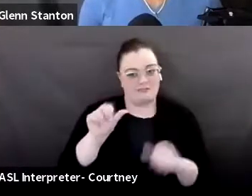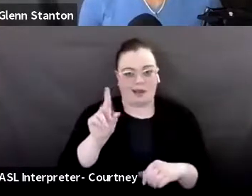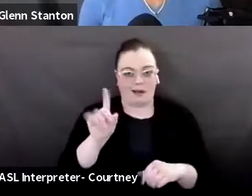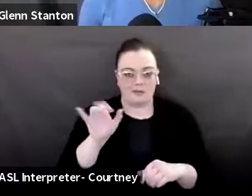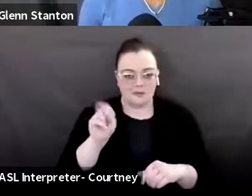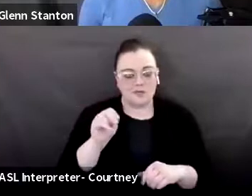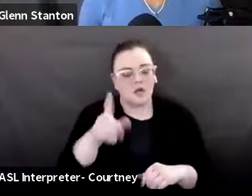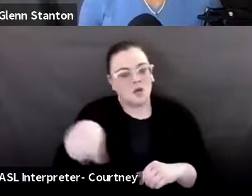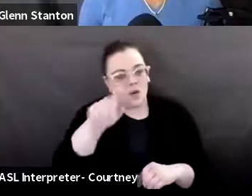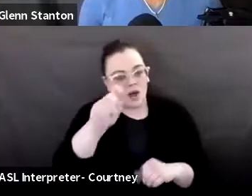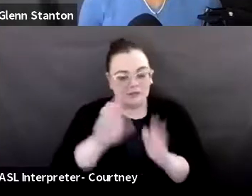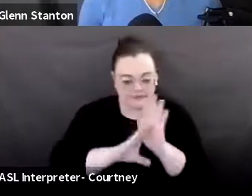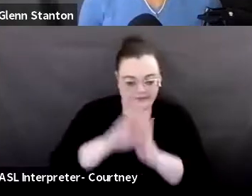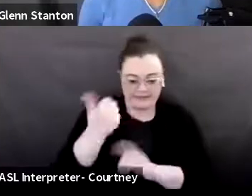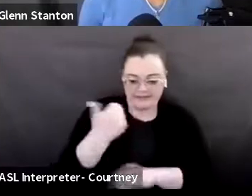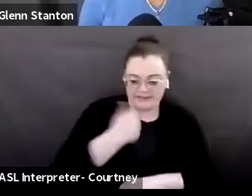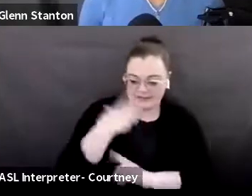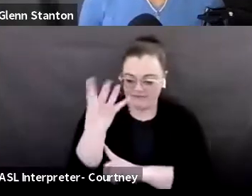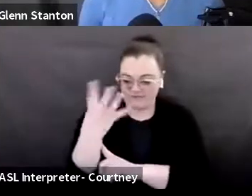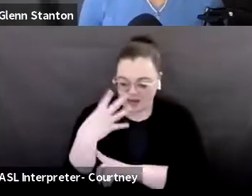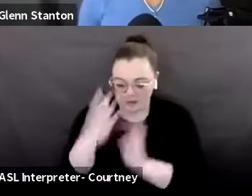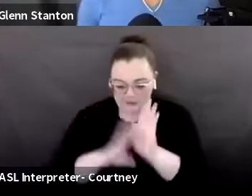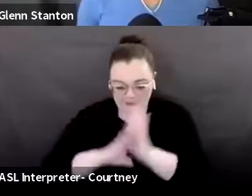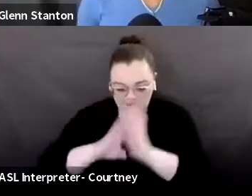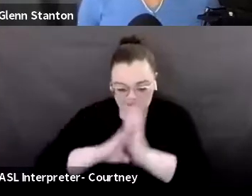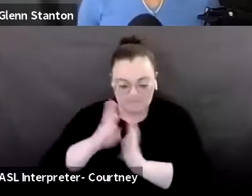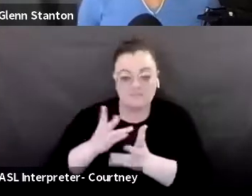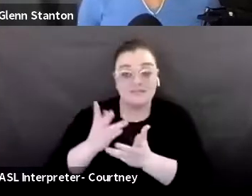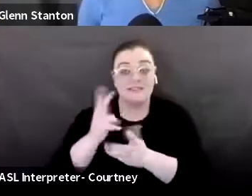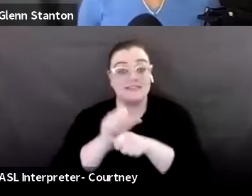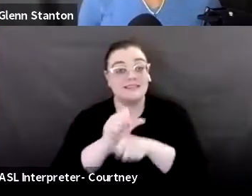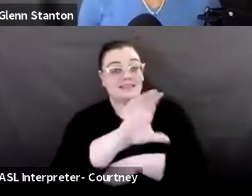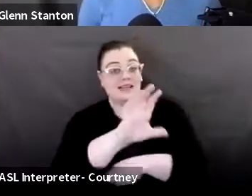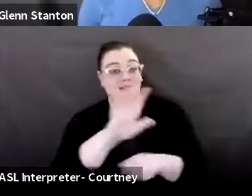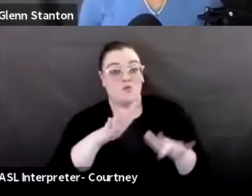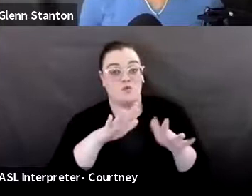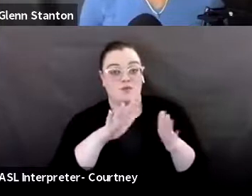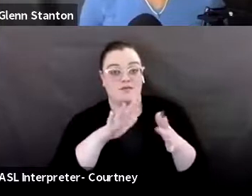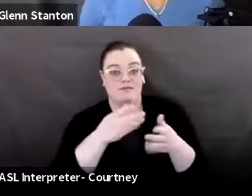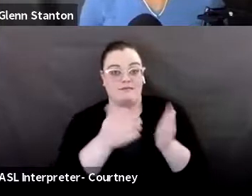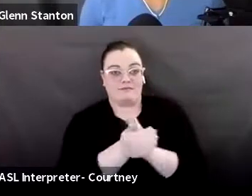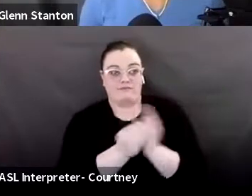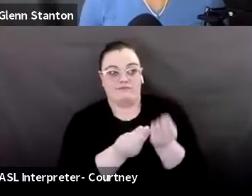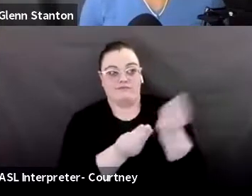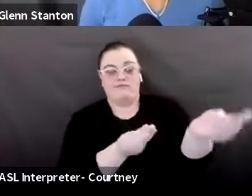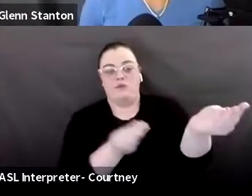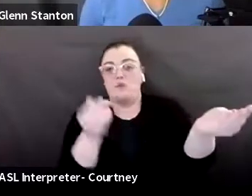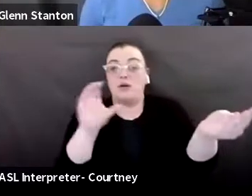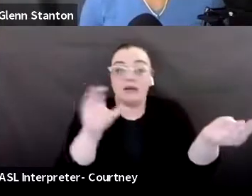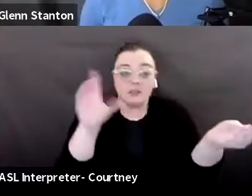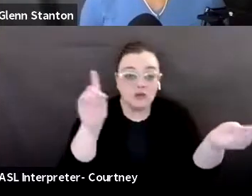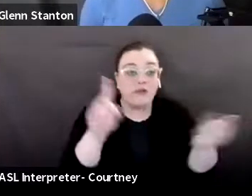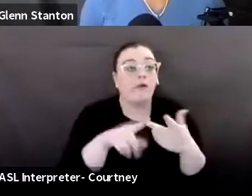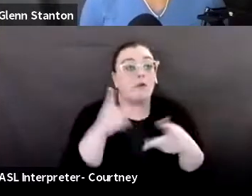your self-tape and getting your tape to whatever casting director or producer it is in